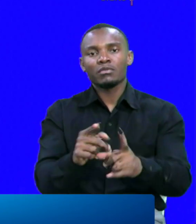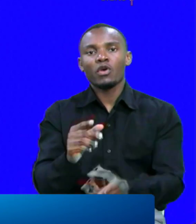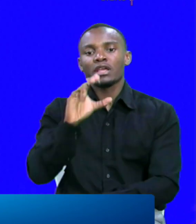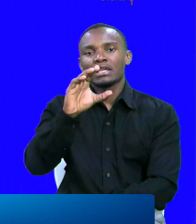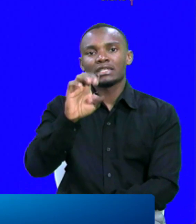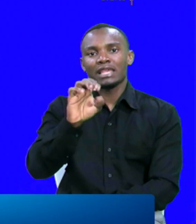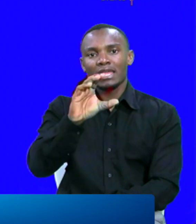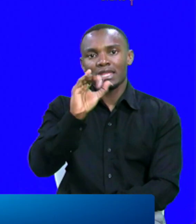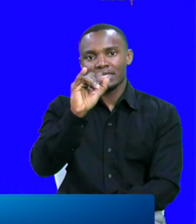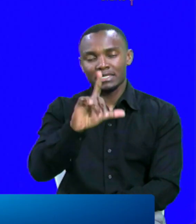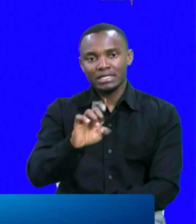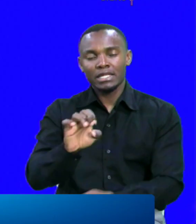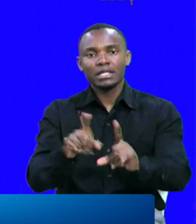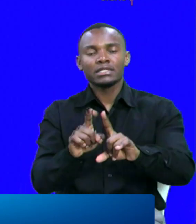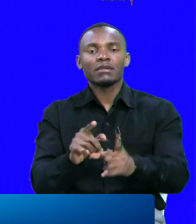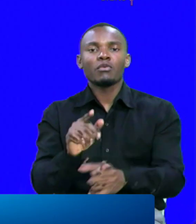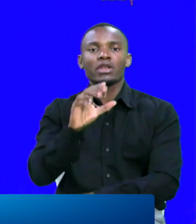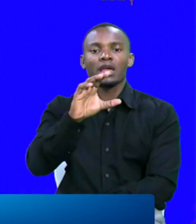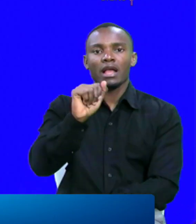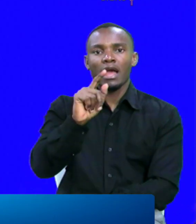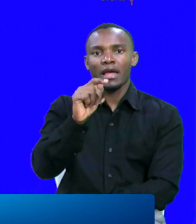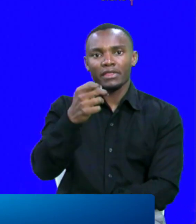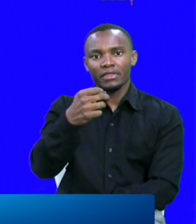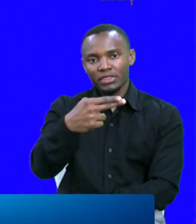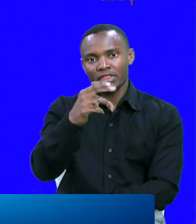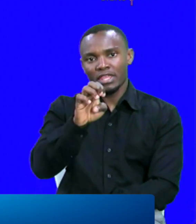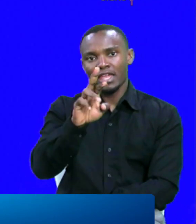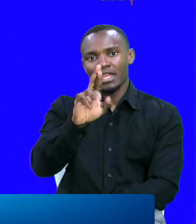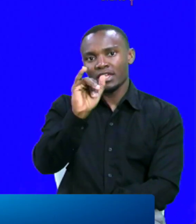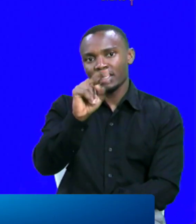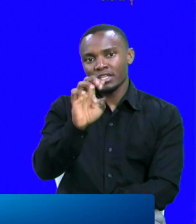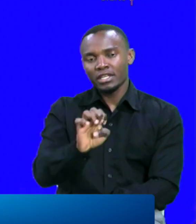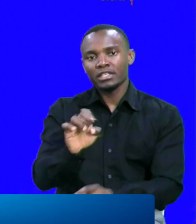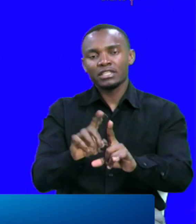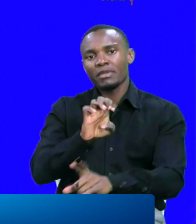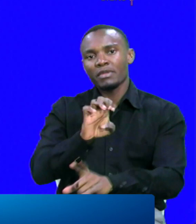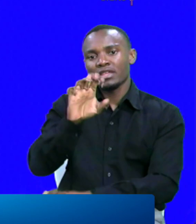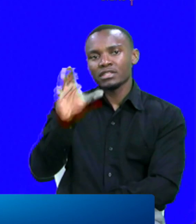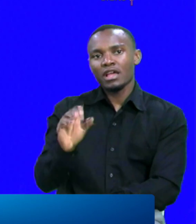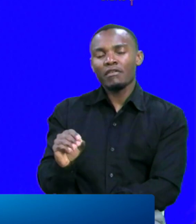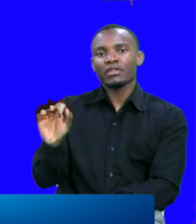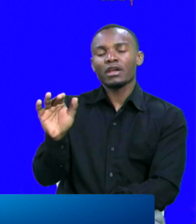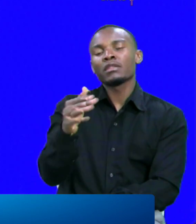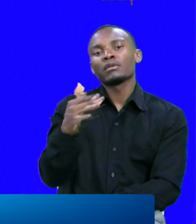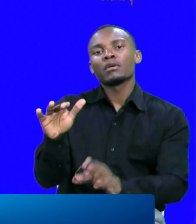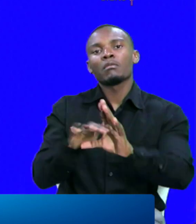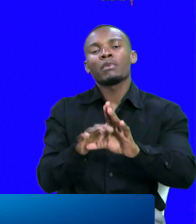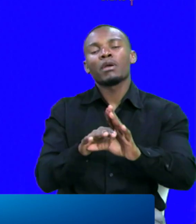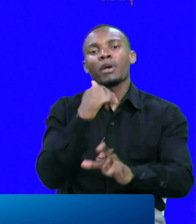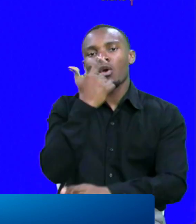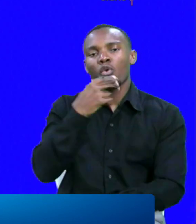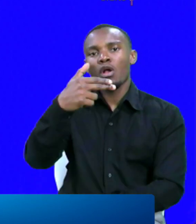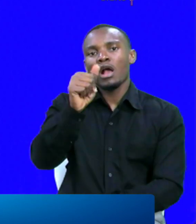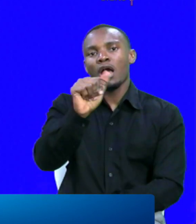Governor Cecil Mbarire, Bungoma Women Representative Catherine Wambilianga, and East Africa